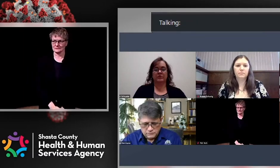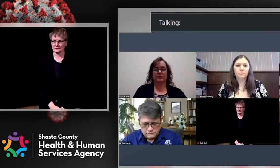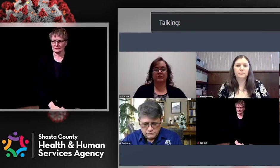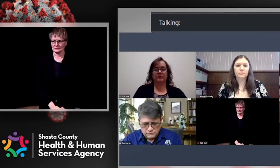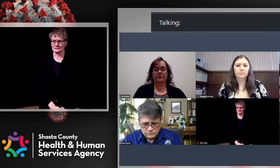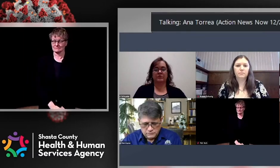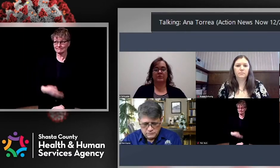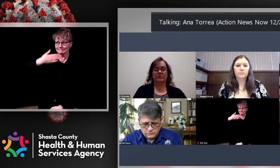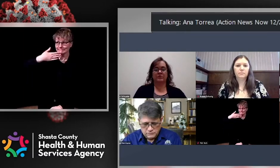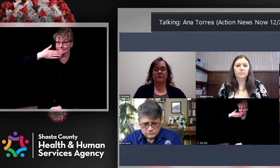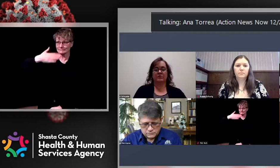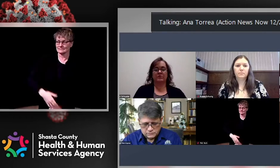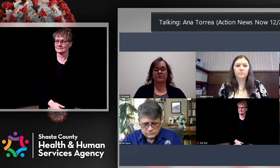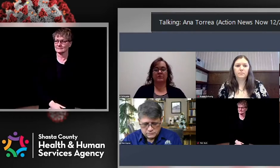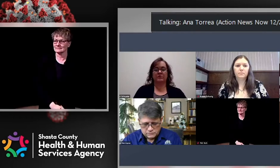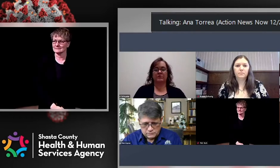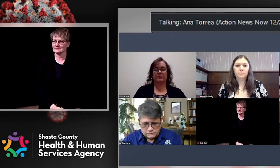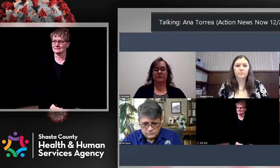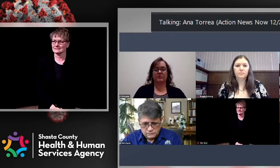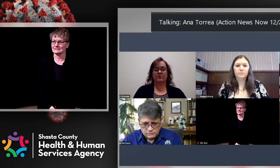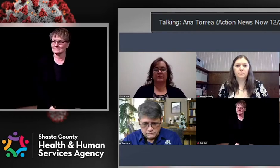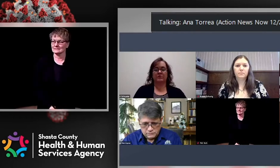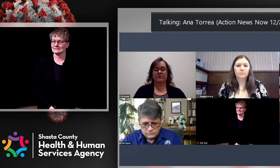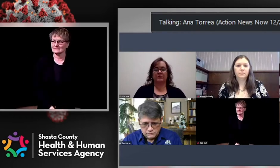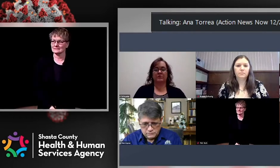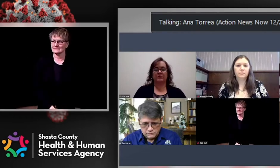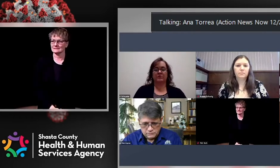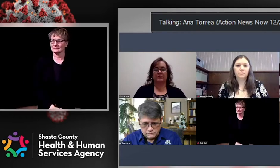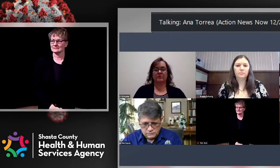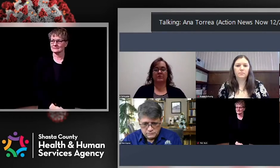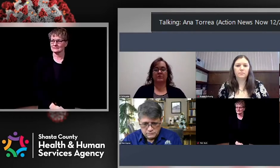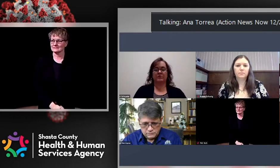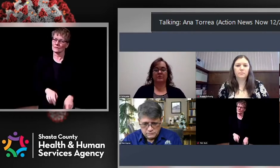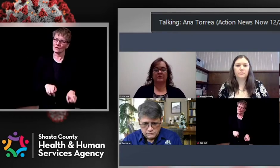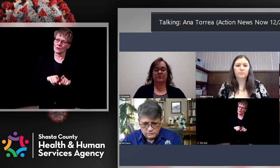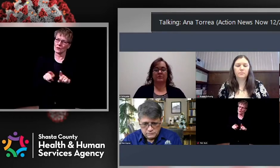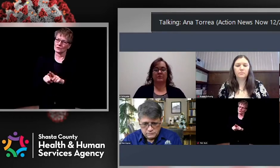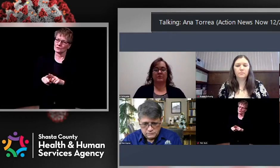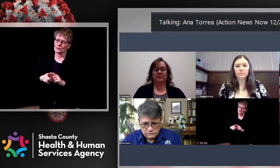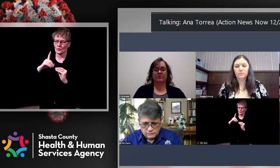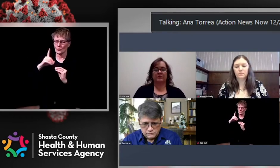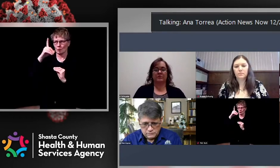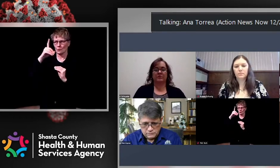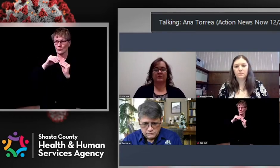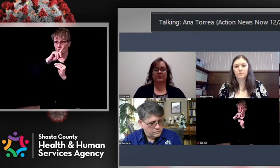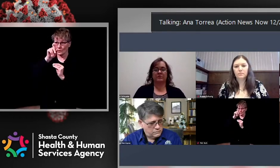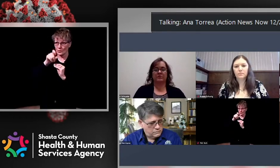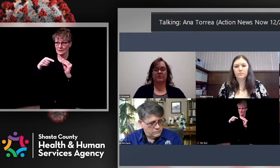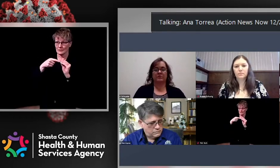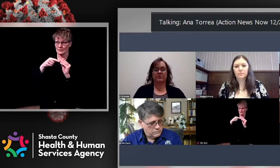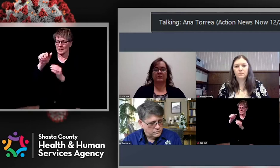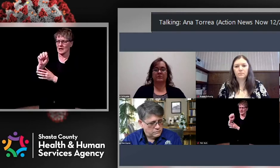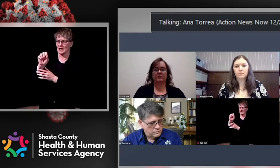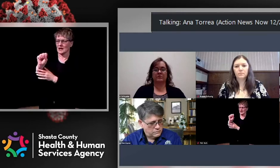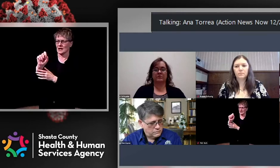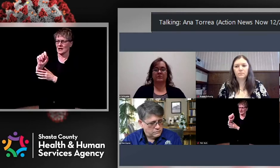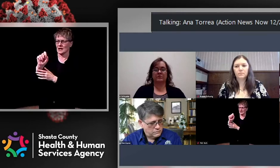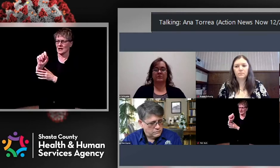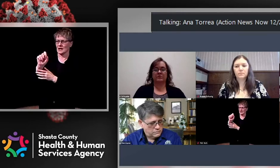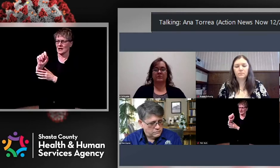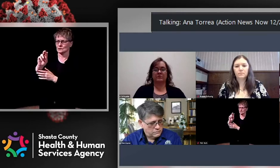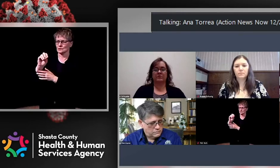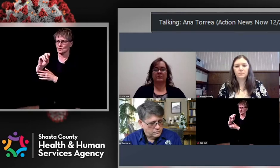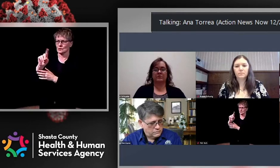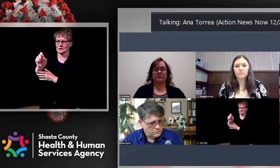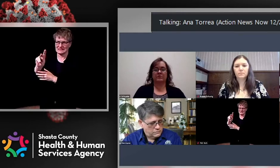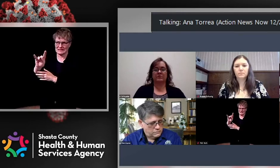Thank you. And then also just wanted to ask about AstraZeneca again. To you, I know you said you haven't looked into it as of recently,